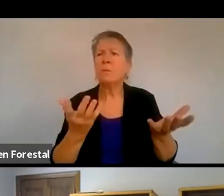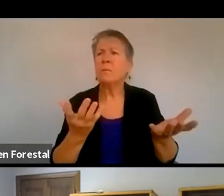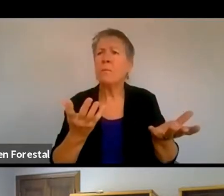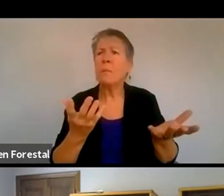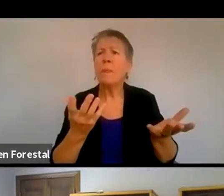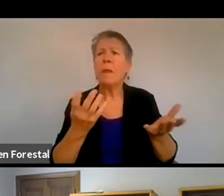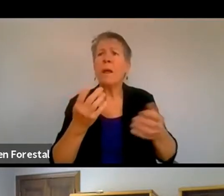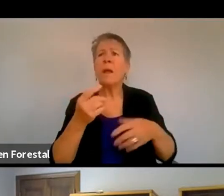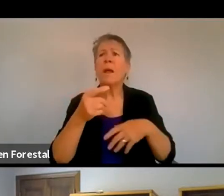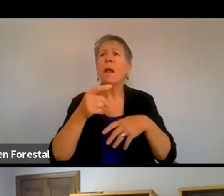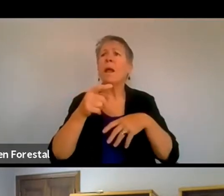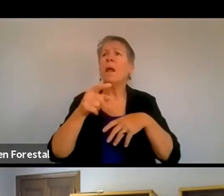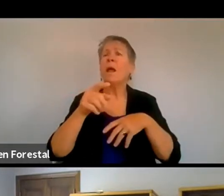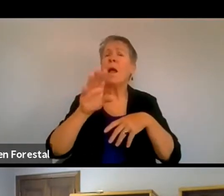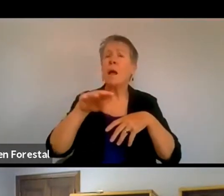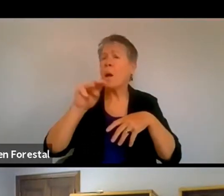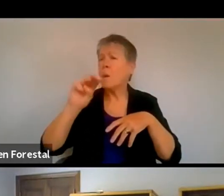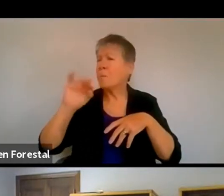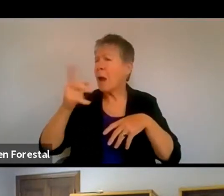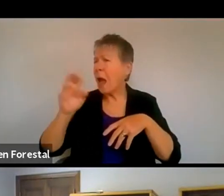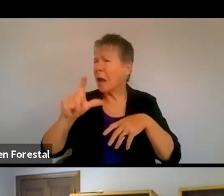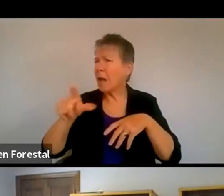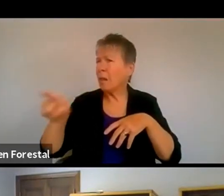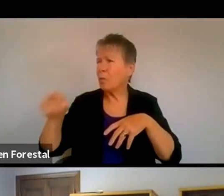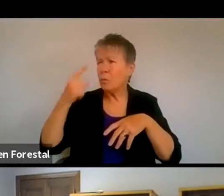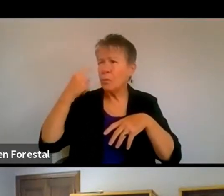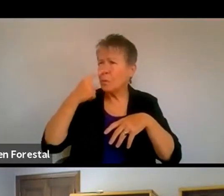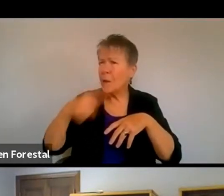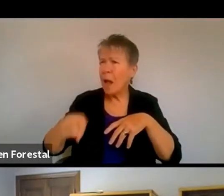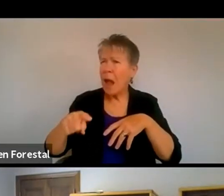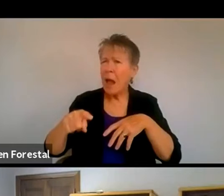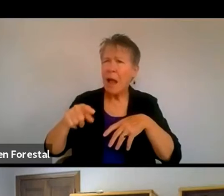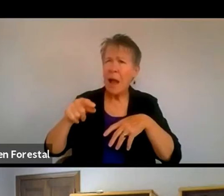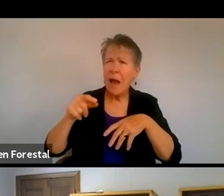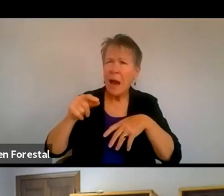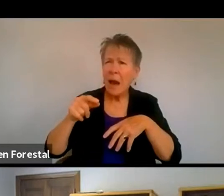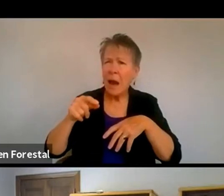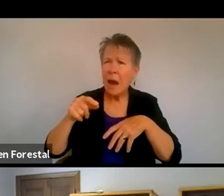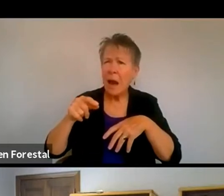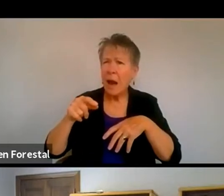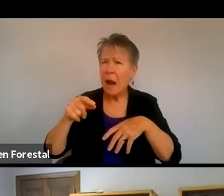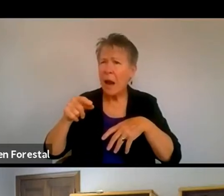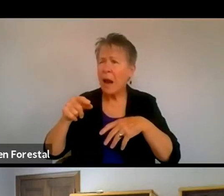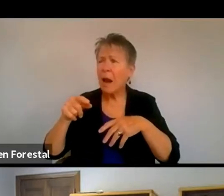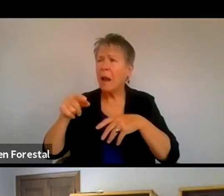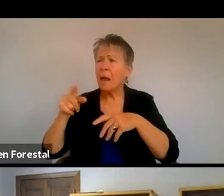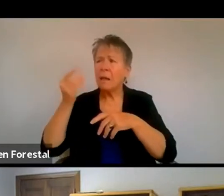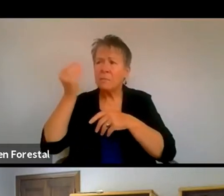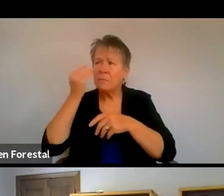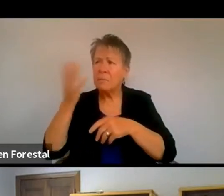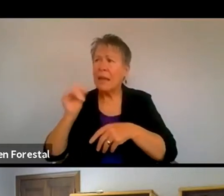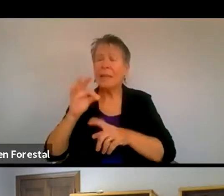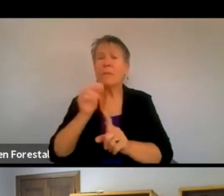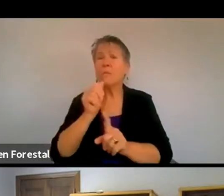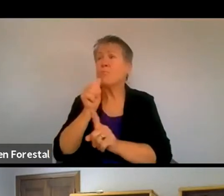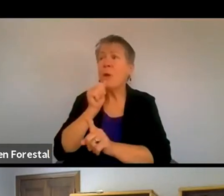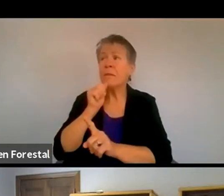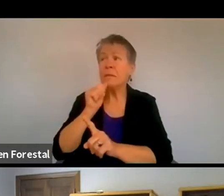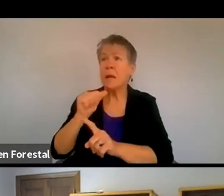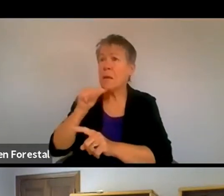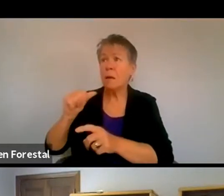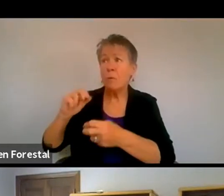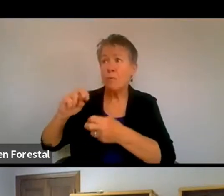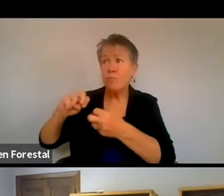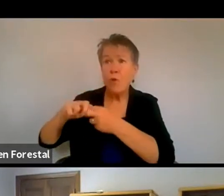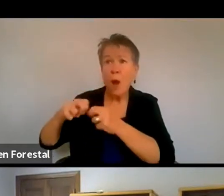with Colleen, and assuming that privacy is not an issue, which we always want to respect, I'd like to follow up specifically with these people,